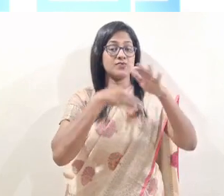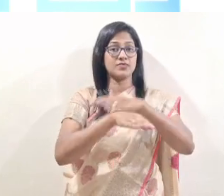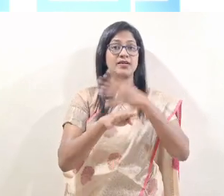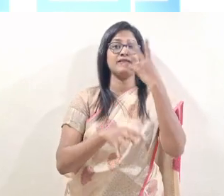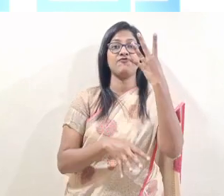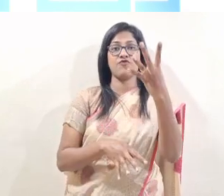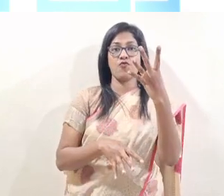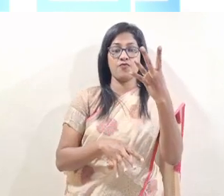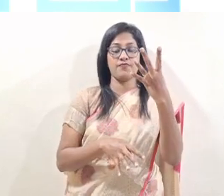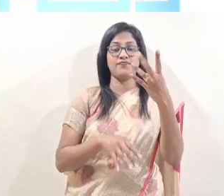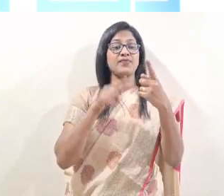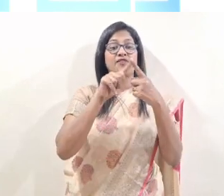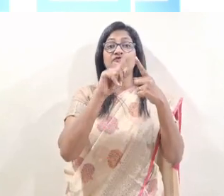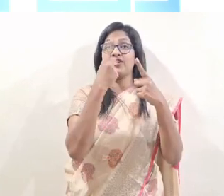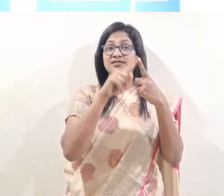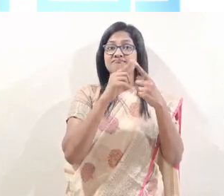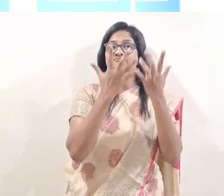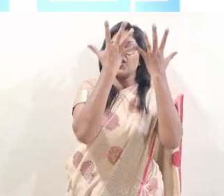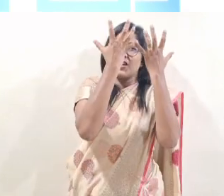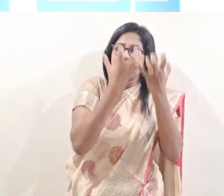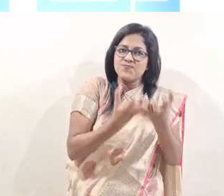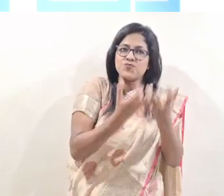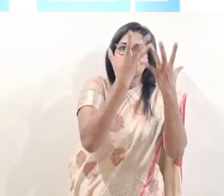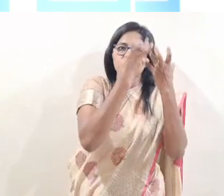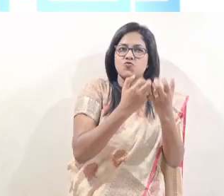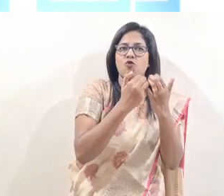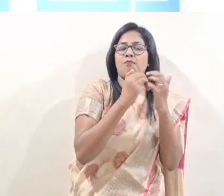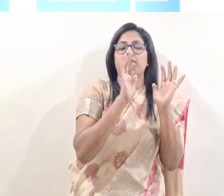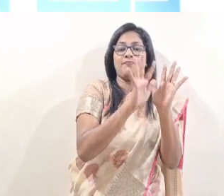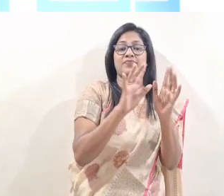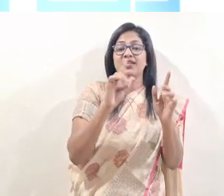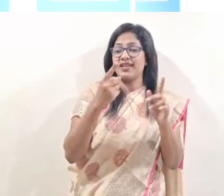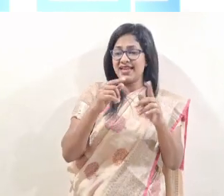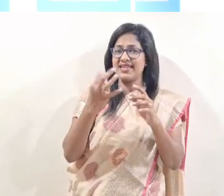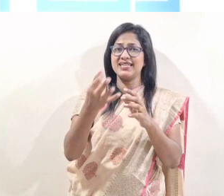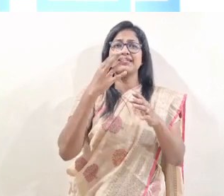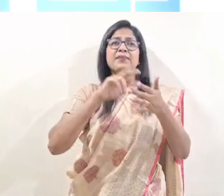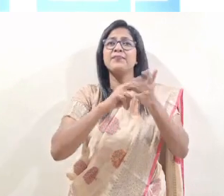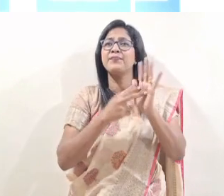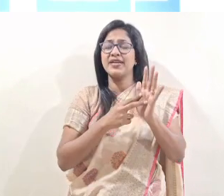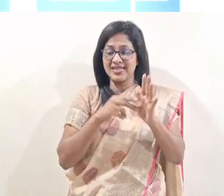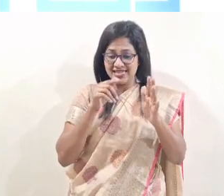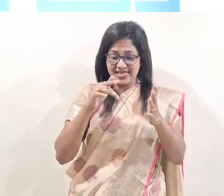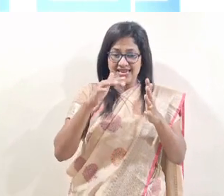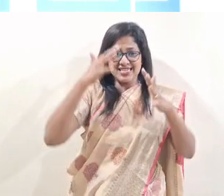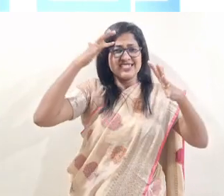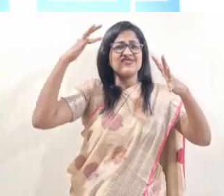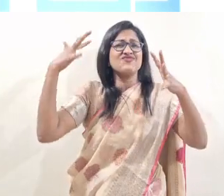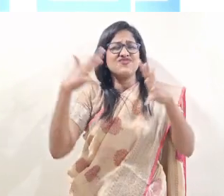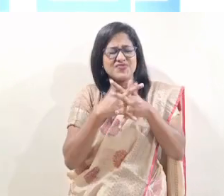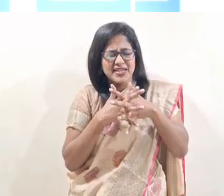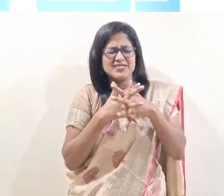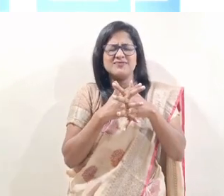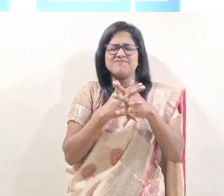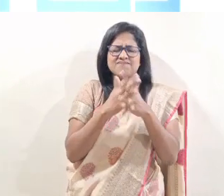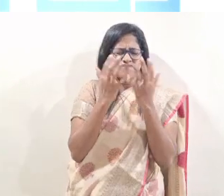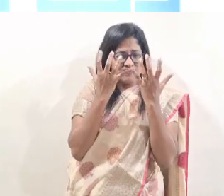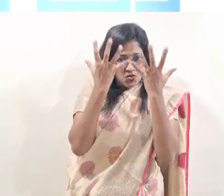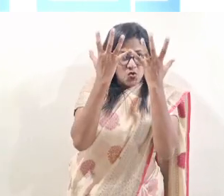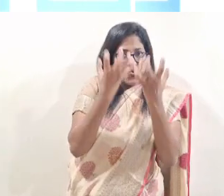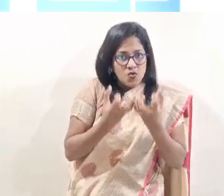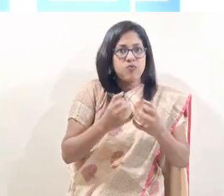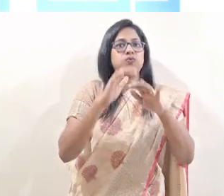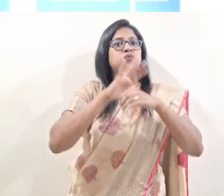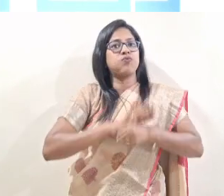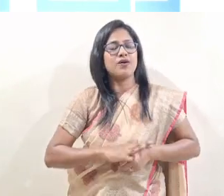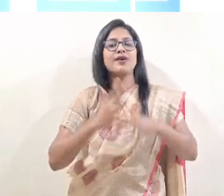types. First is absorptive capacity. Resilience is basically about increasing capacity to handle stress. So any kind